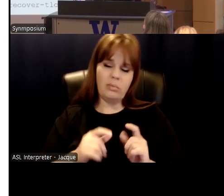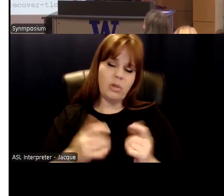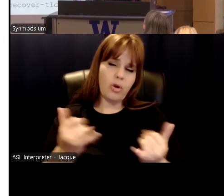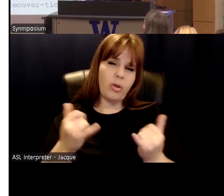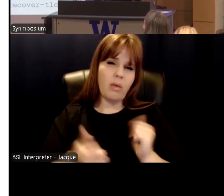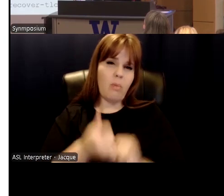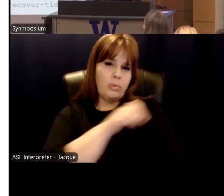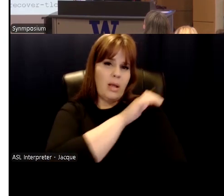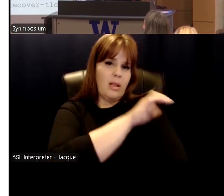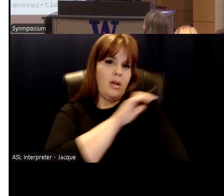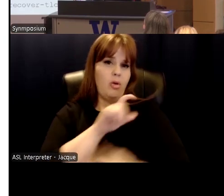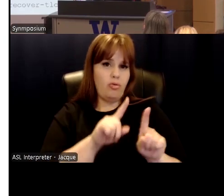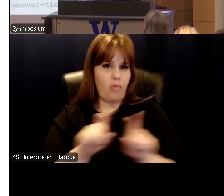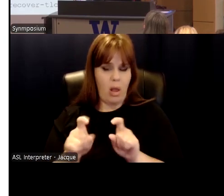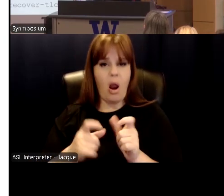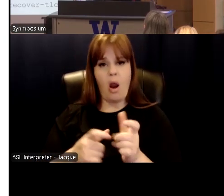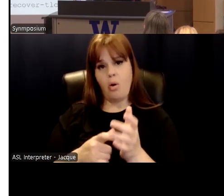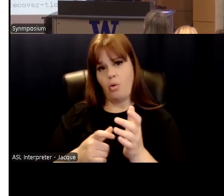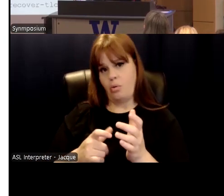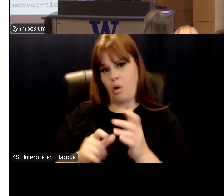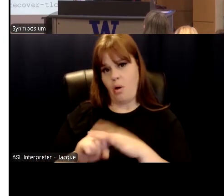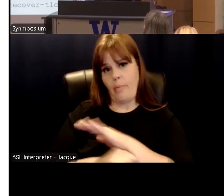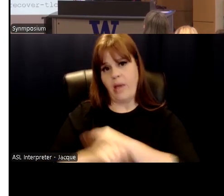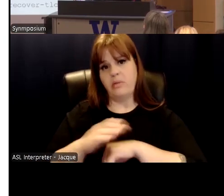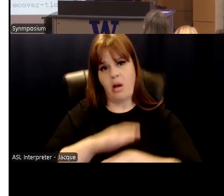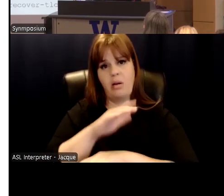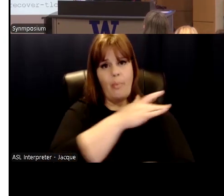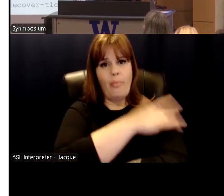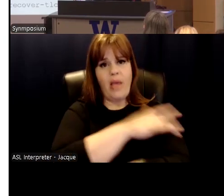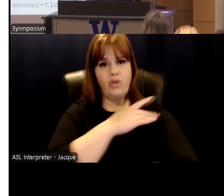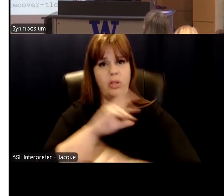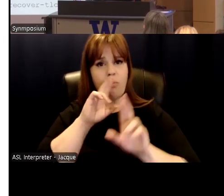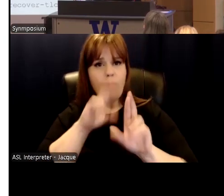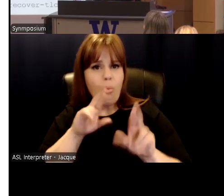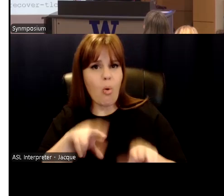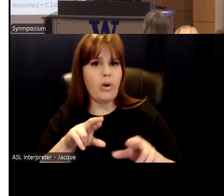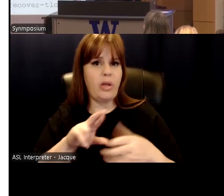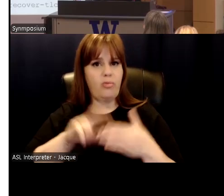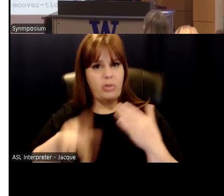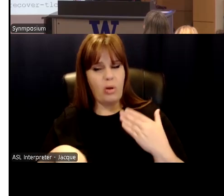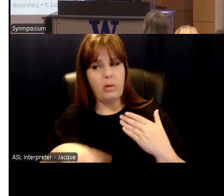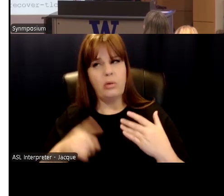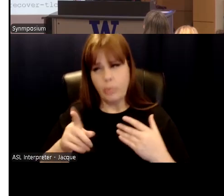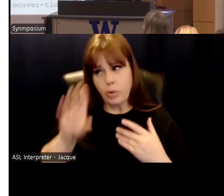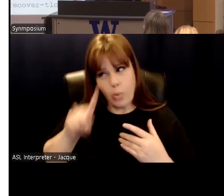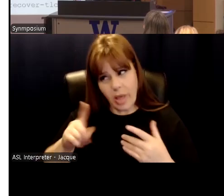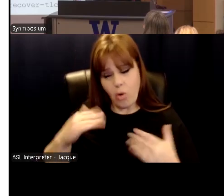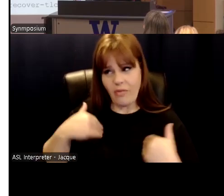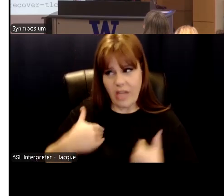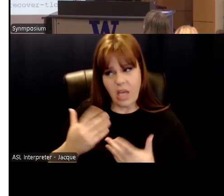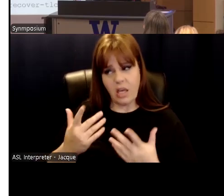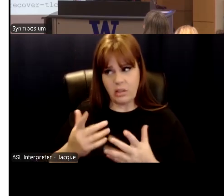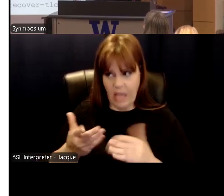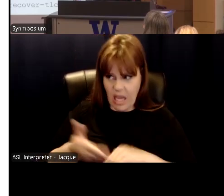are based on patient-reported outcome measures. So do you feel like your fatigue is improving over time? This, as we mentioned, is